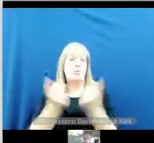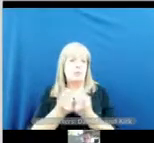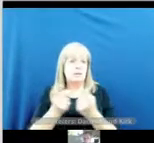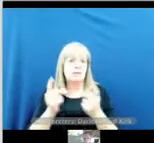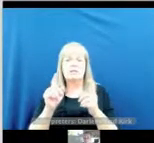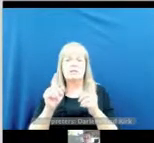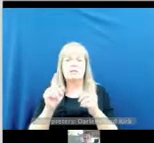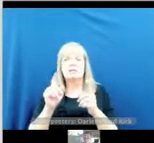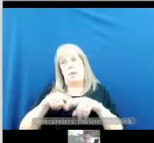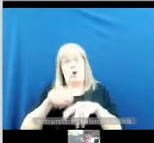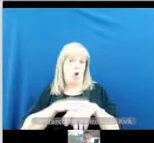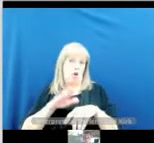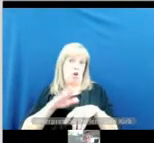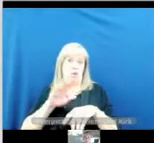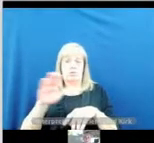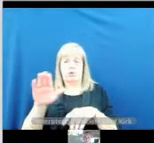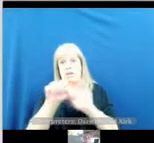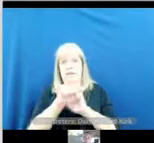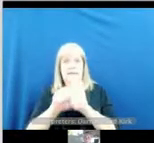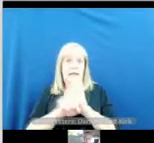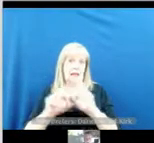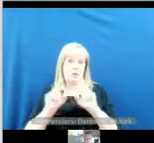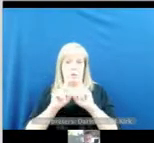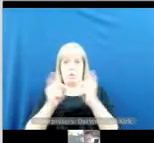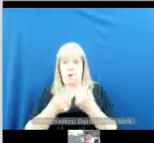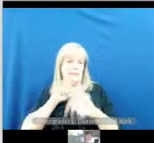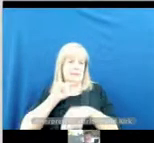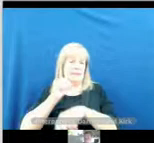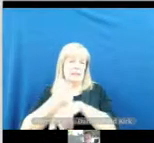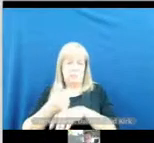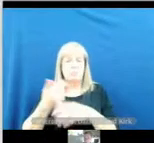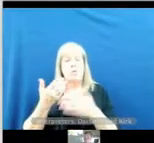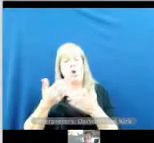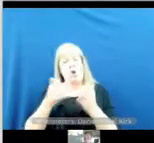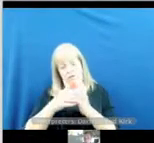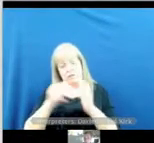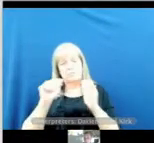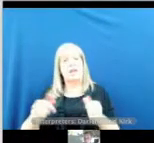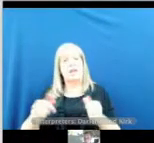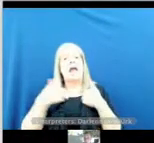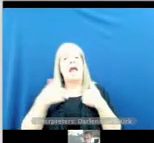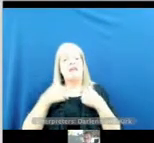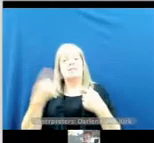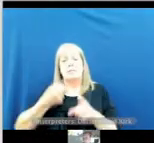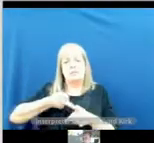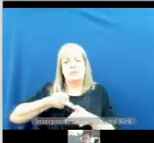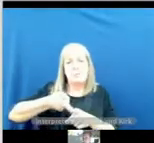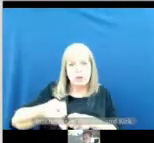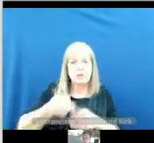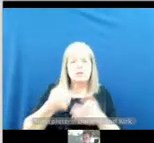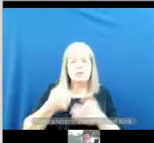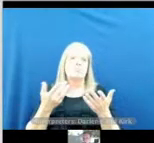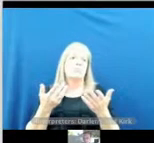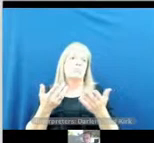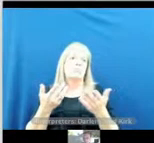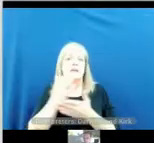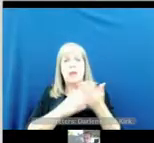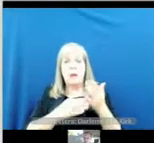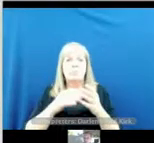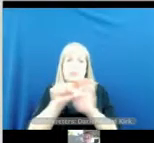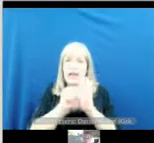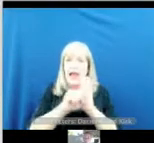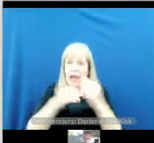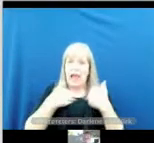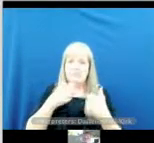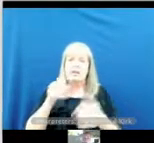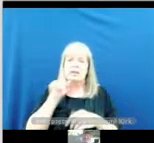of Education is designed, often can have a specialty. And there are some states I know that have deafblind specialists. I would